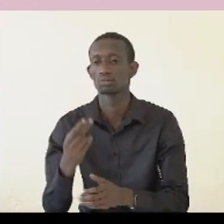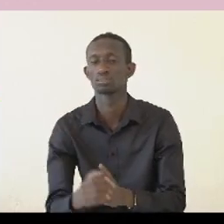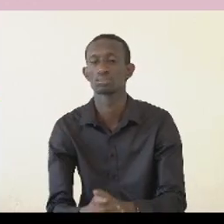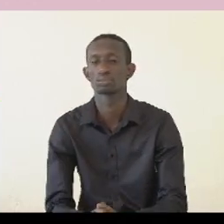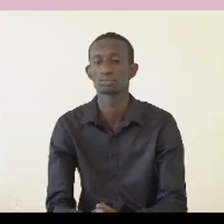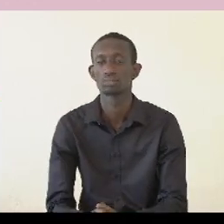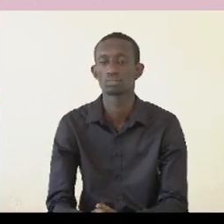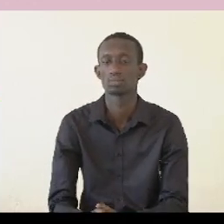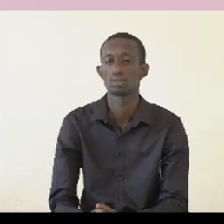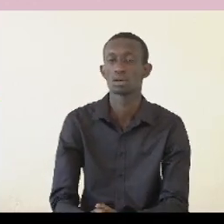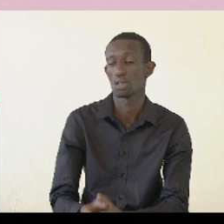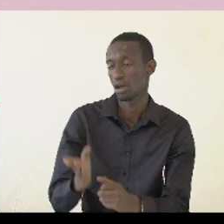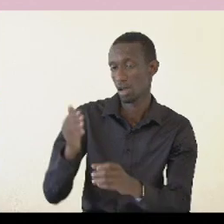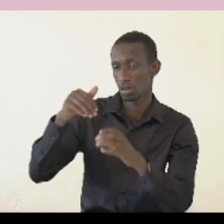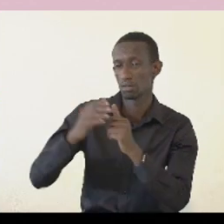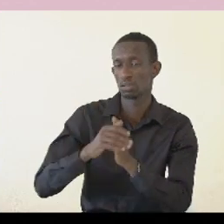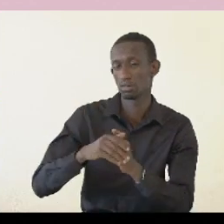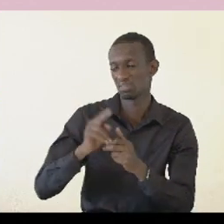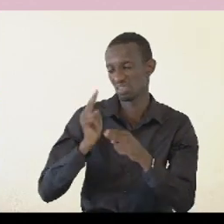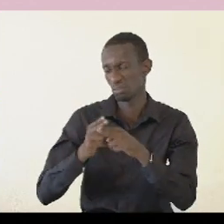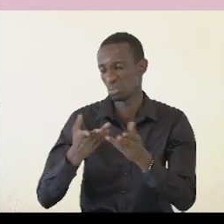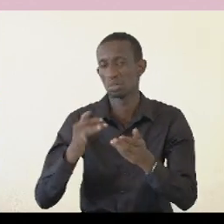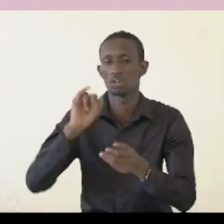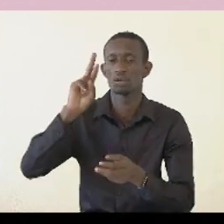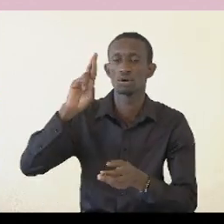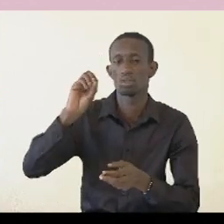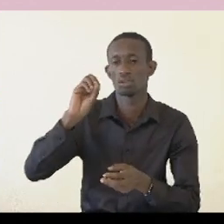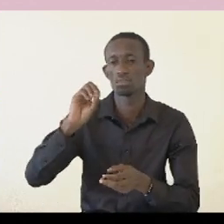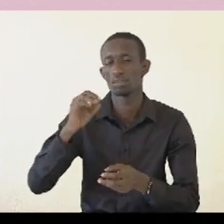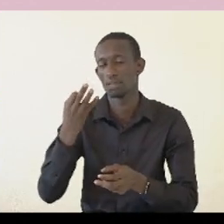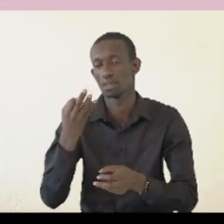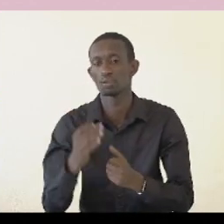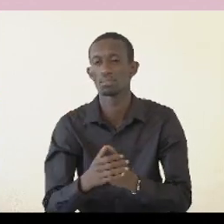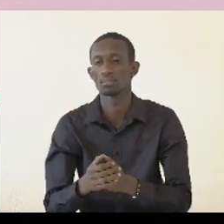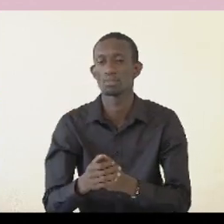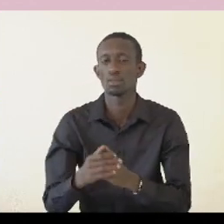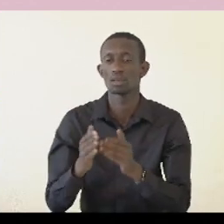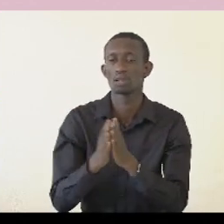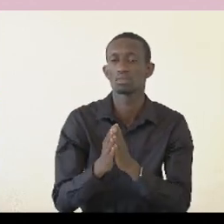FeCl2, which will be named as iron 3